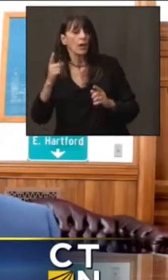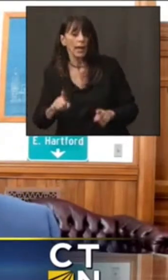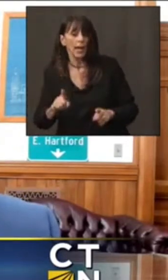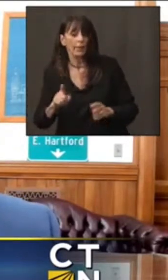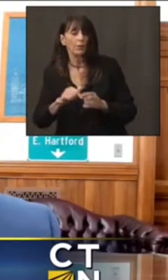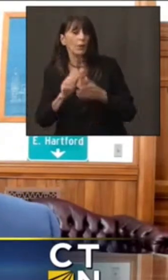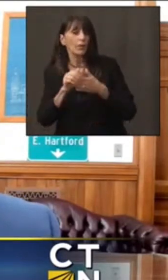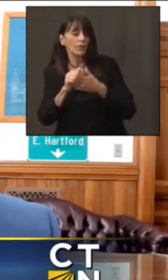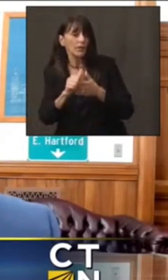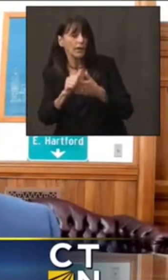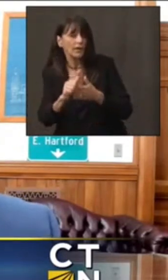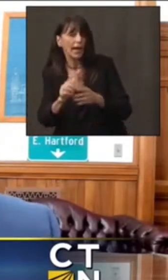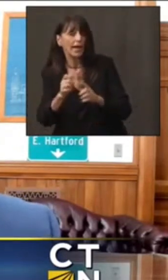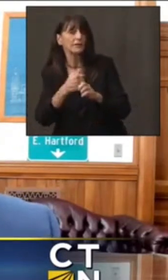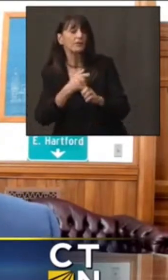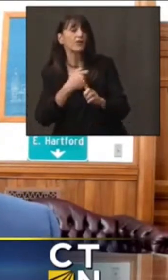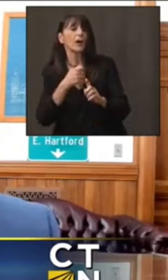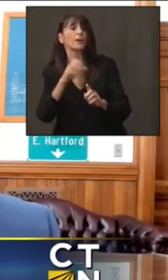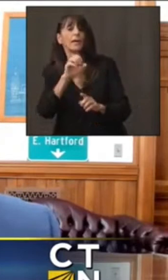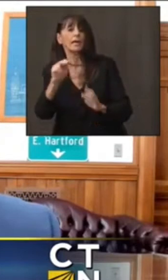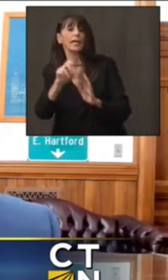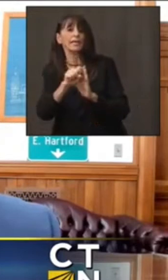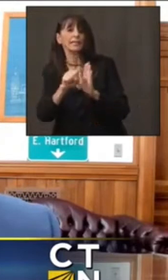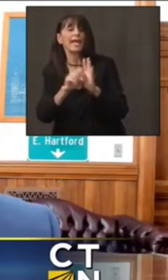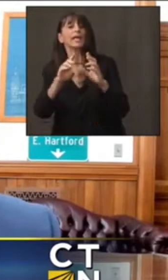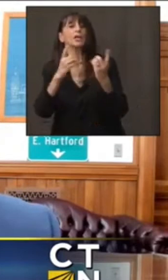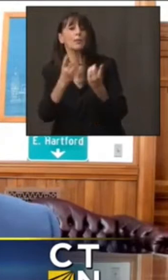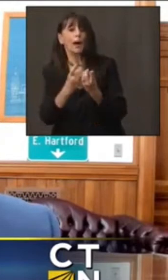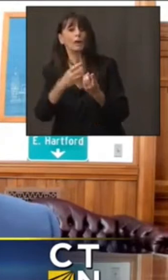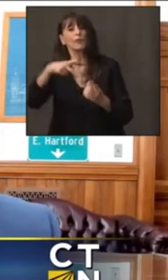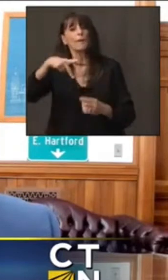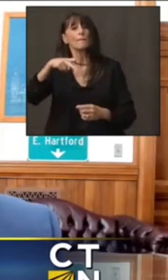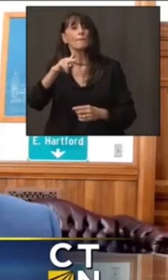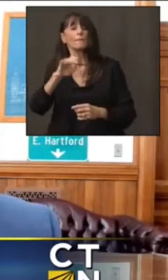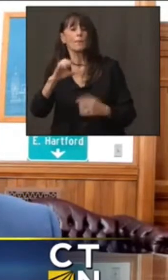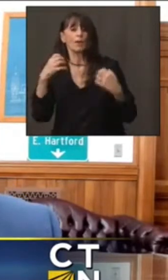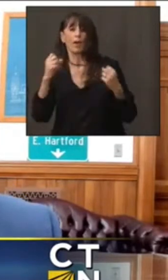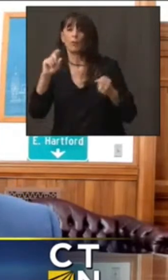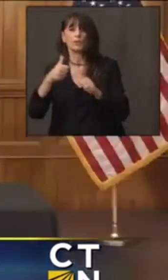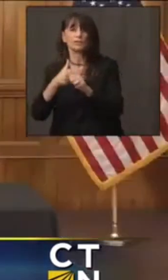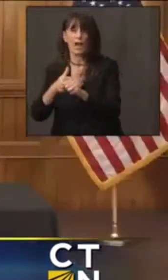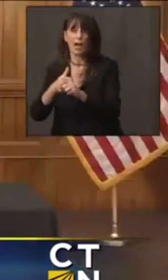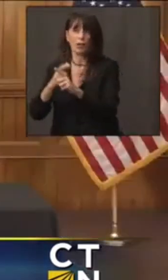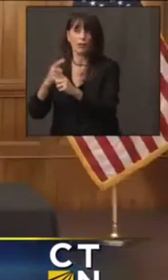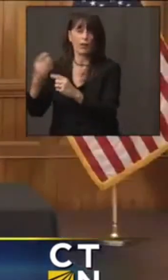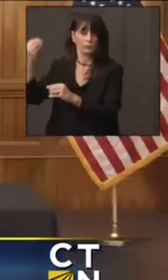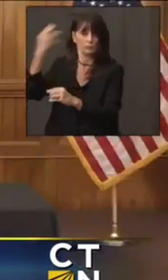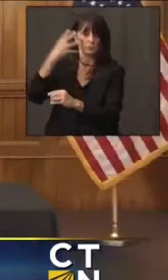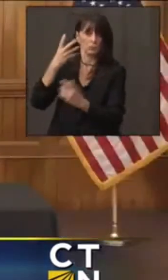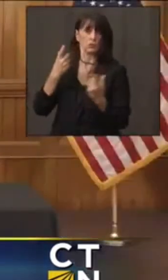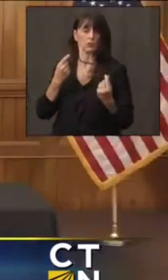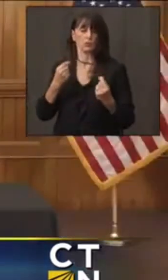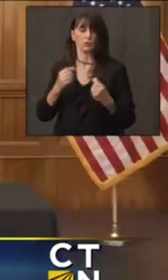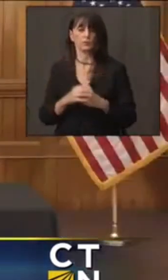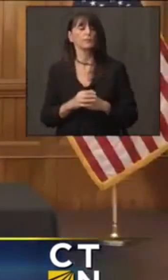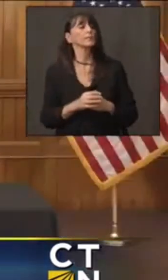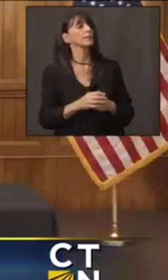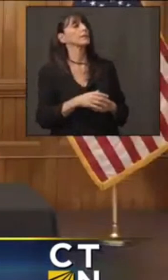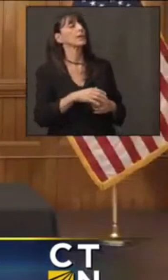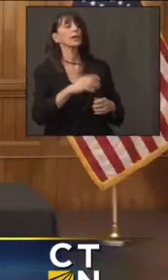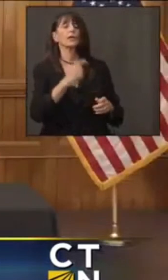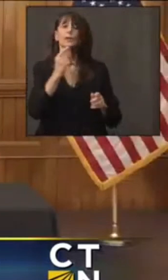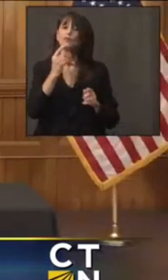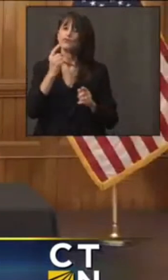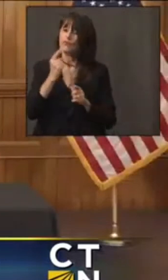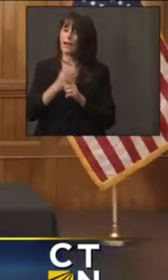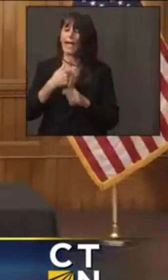guidance of the state of Connecticut and the Department of Public Health. And thank you. I actually read right past the years on that, so I apologize